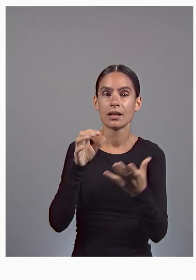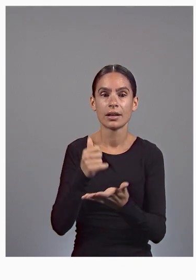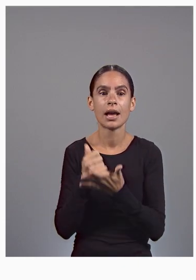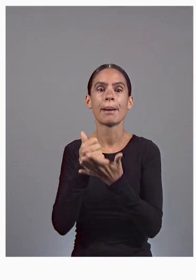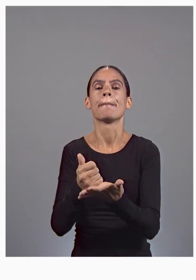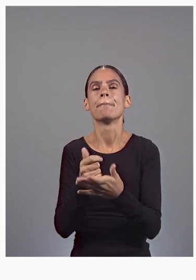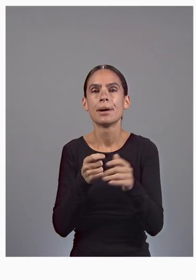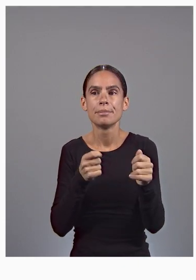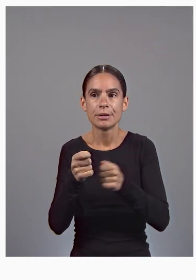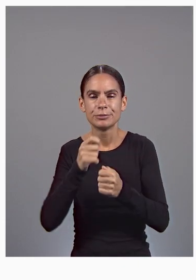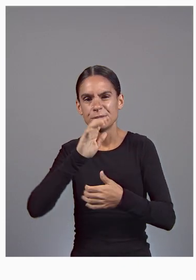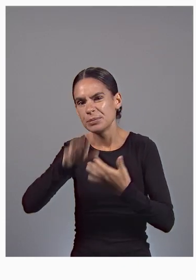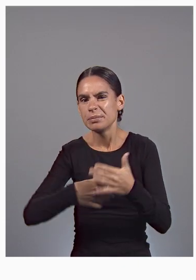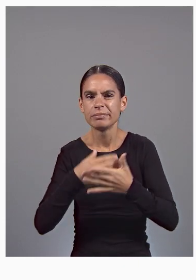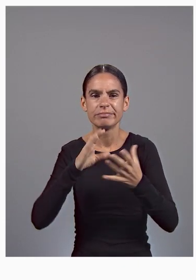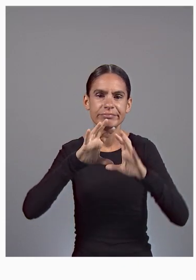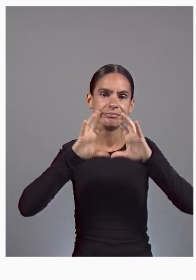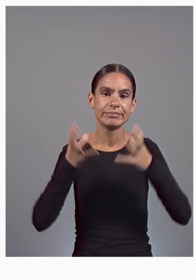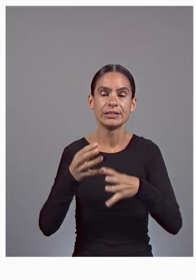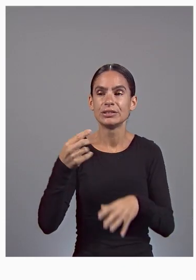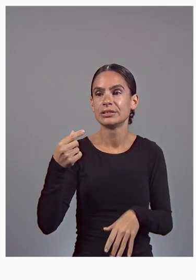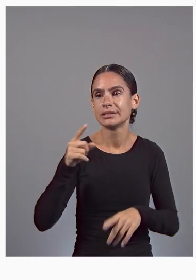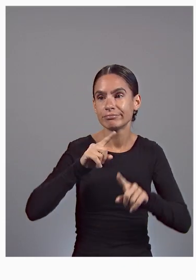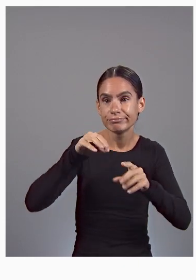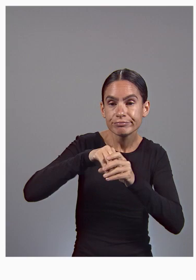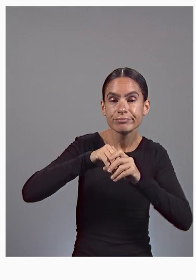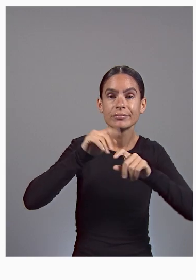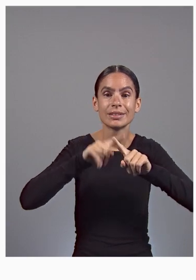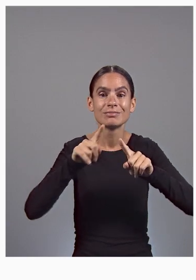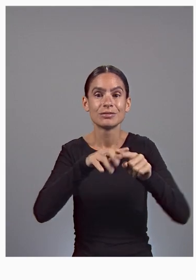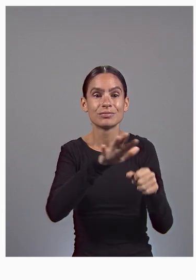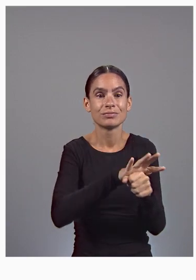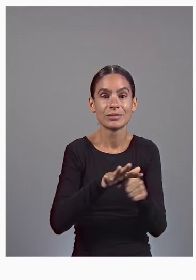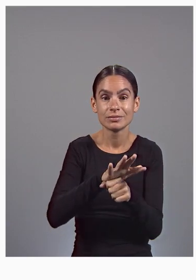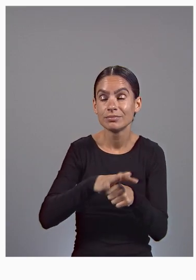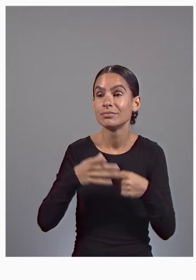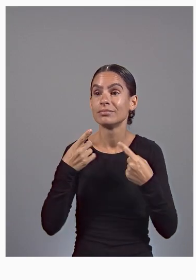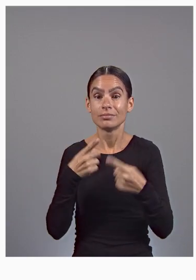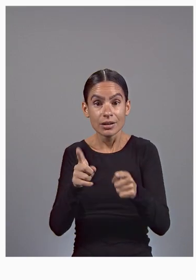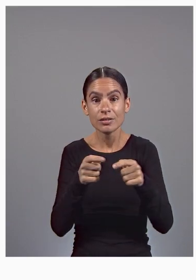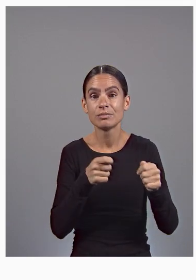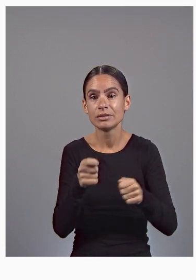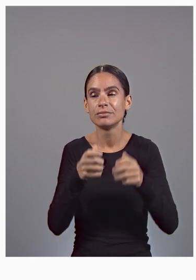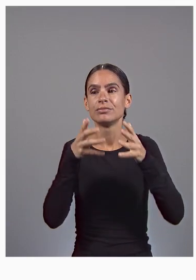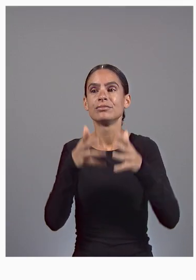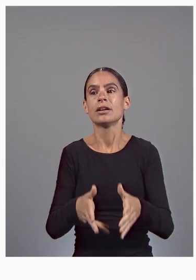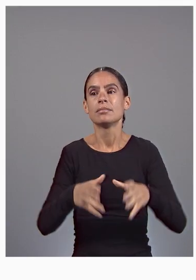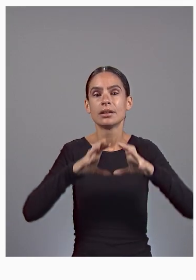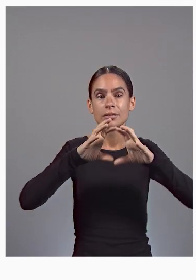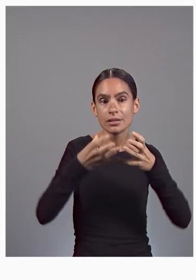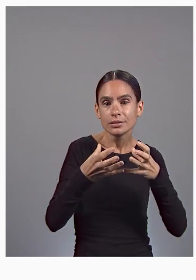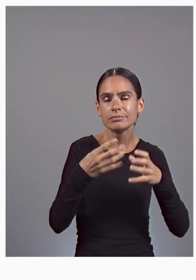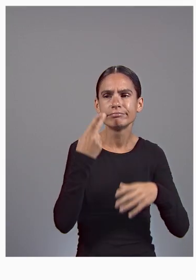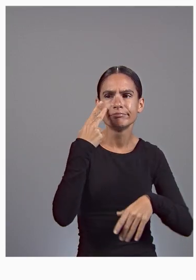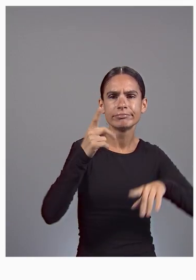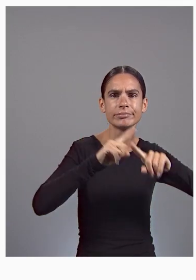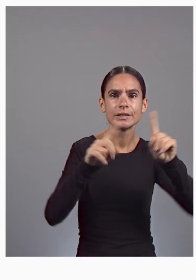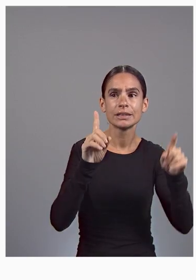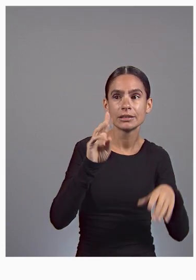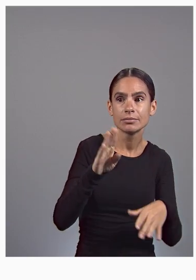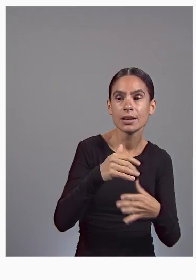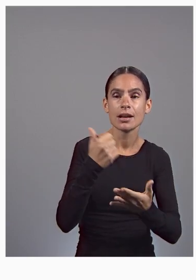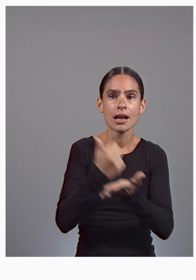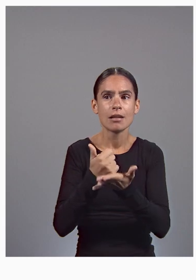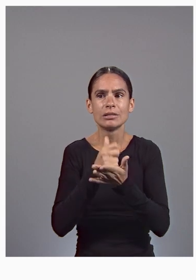of our regions around the world. I'm showing you some new dashboards here that are coming out. And this actually lets me manage not just my GKE clusters, but I'm